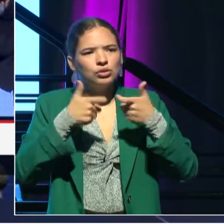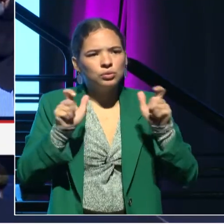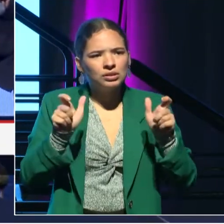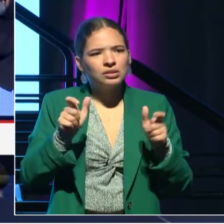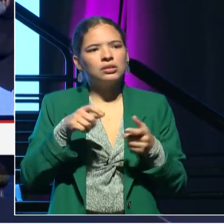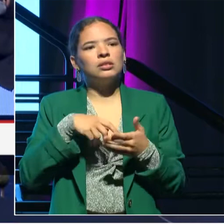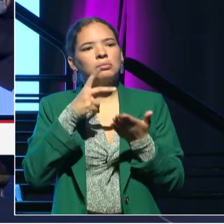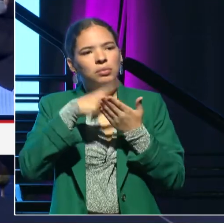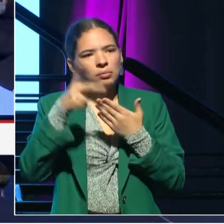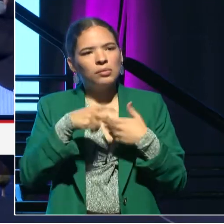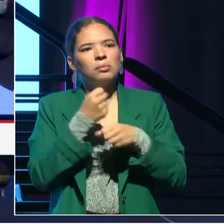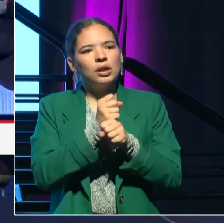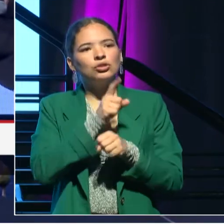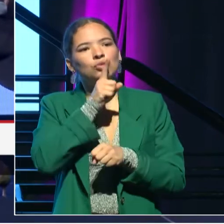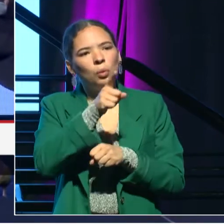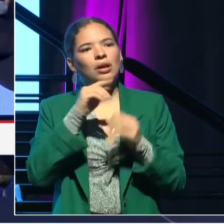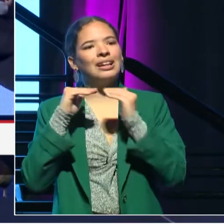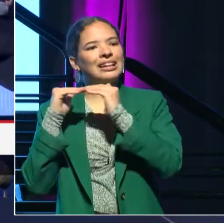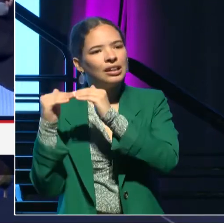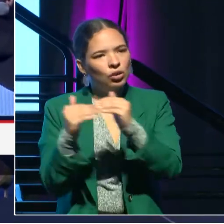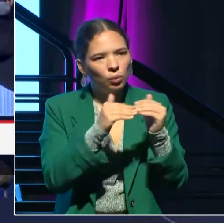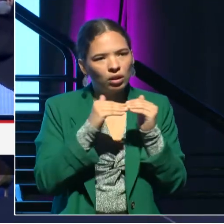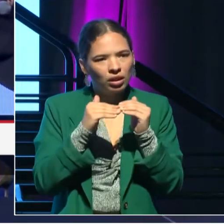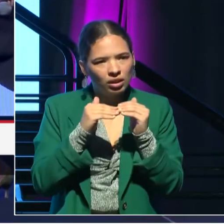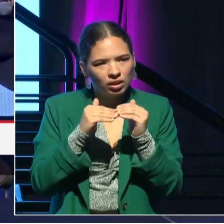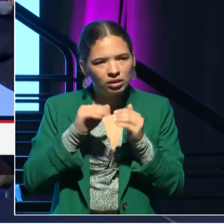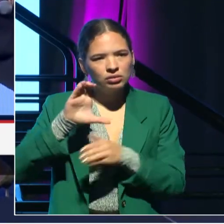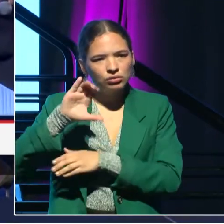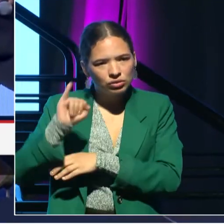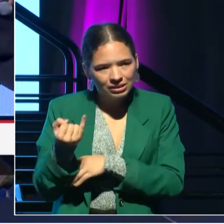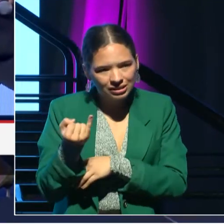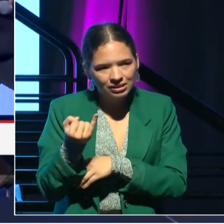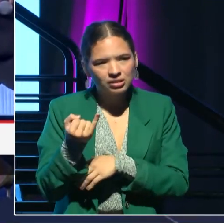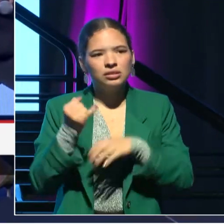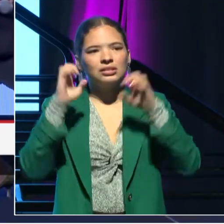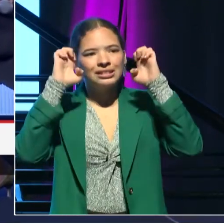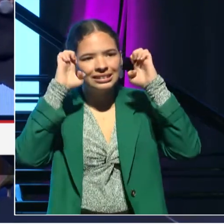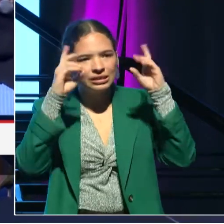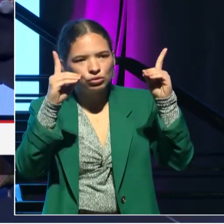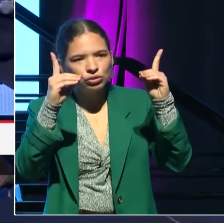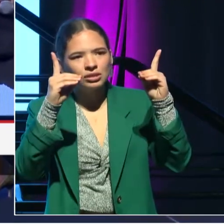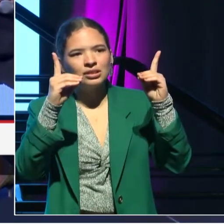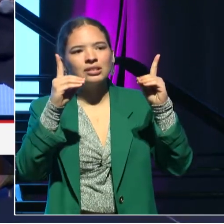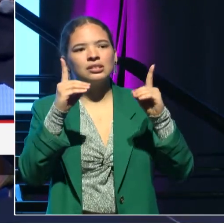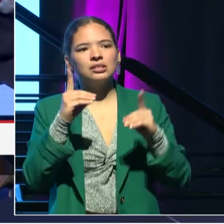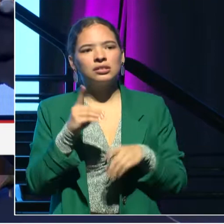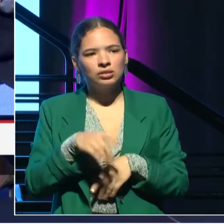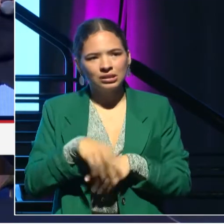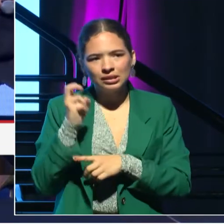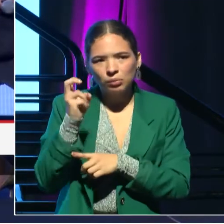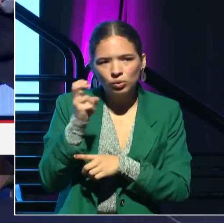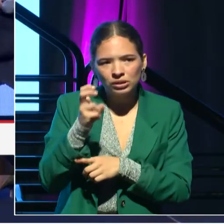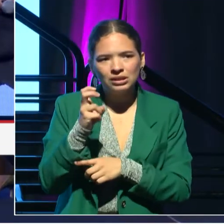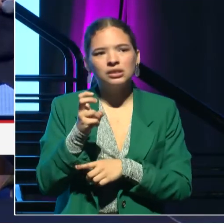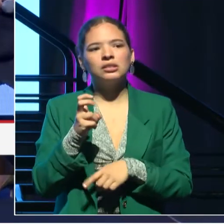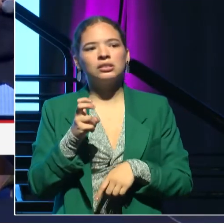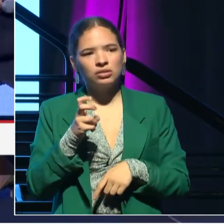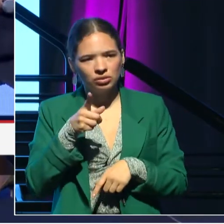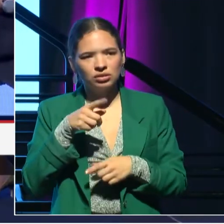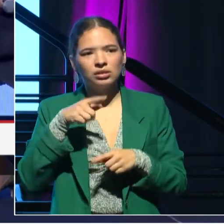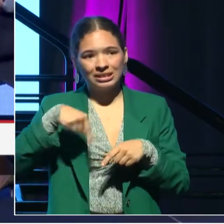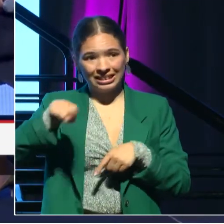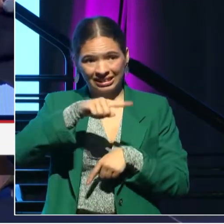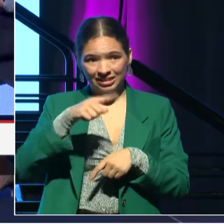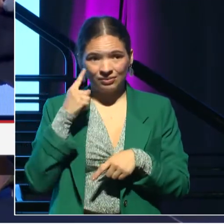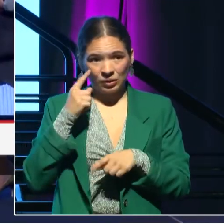and criminal justice and education and transportation, where all of these things that have had an impact on our